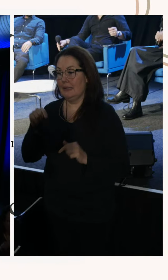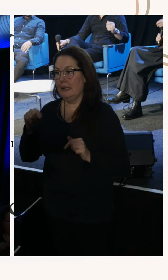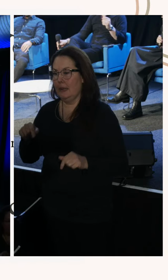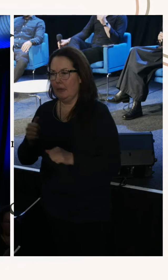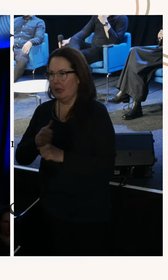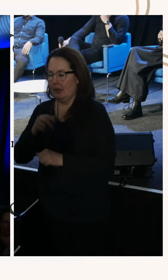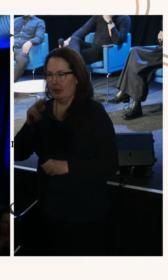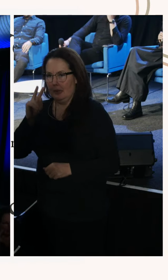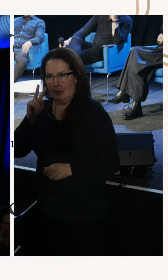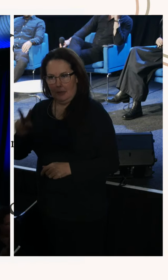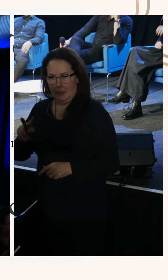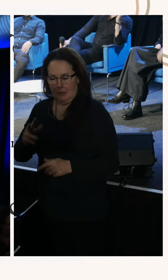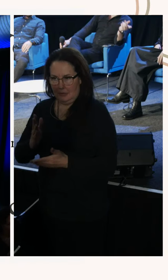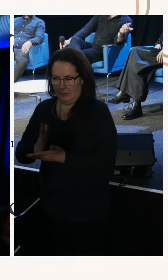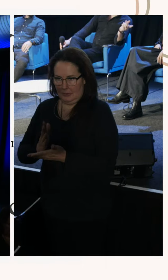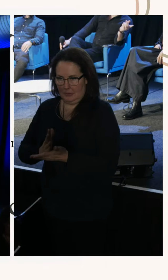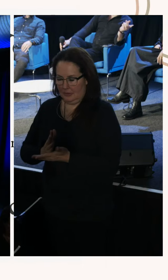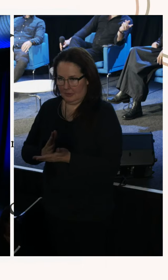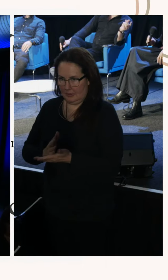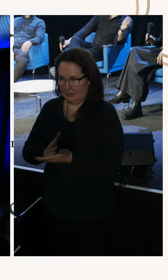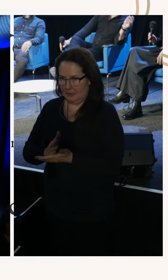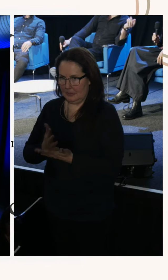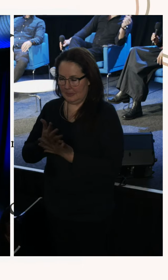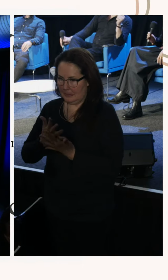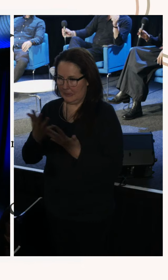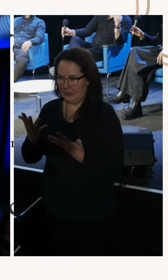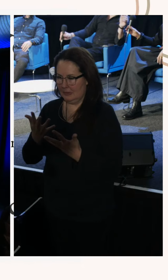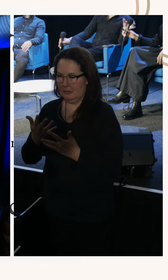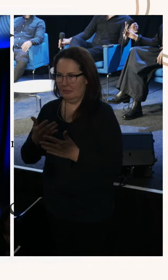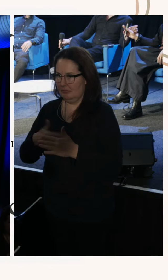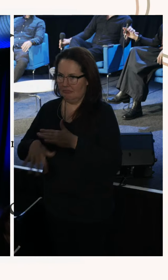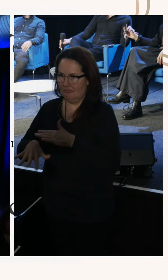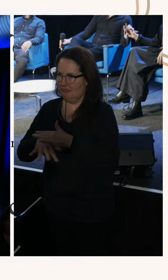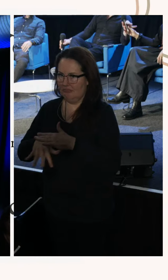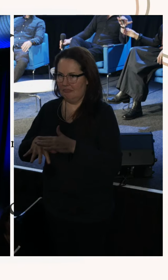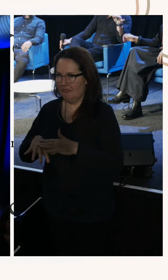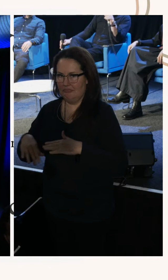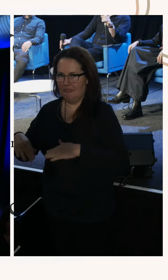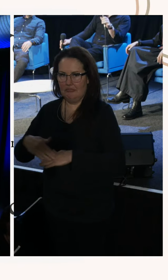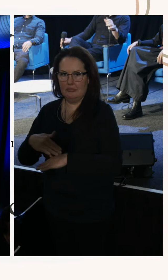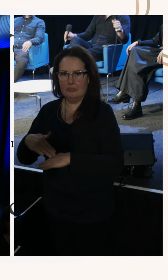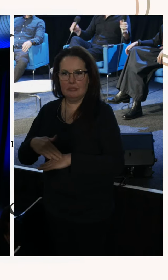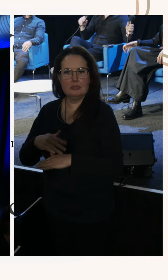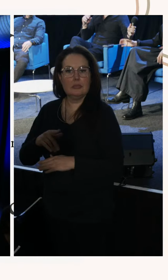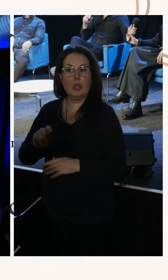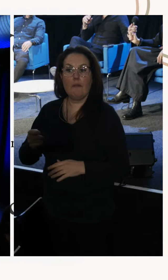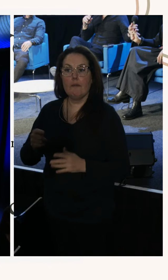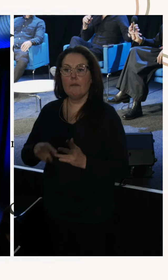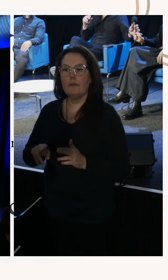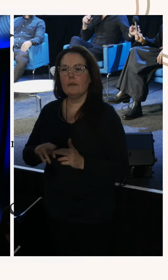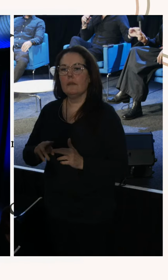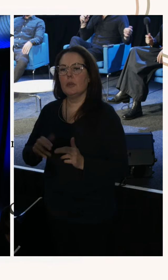over. That's what it means. May I borrow that one? I think mine's off. Another man. Oh, it's